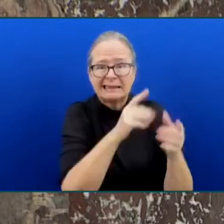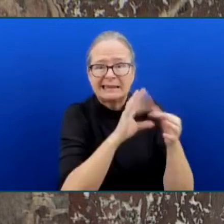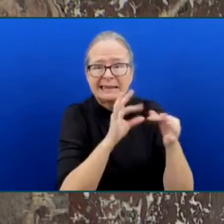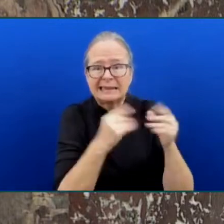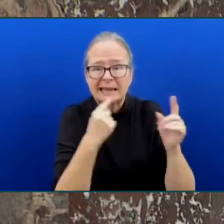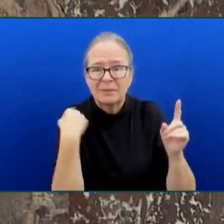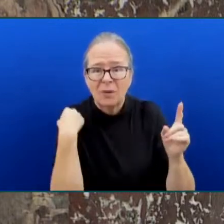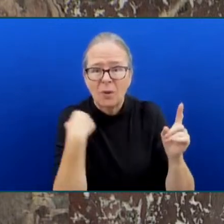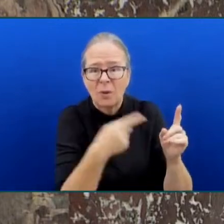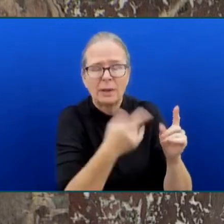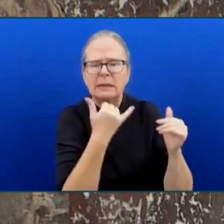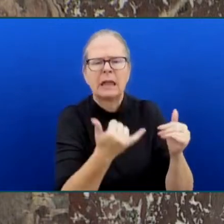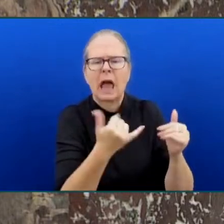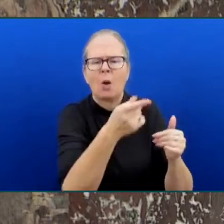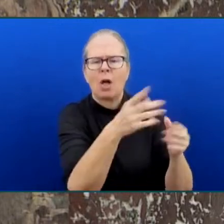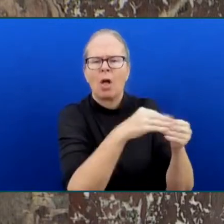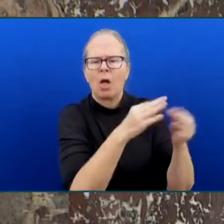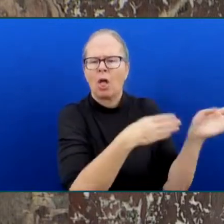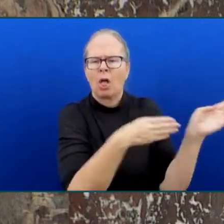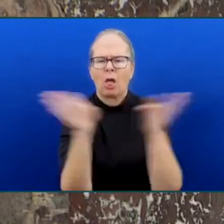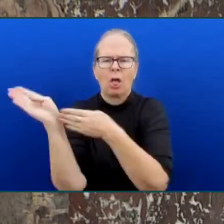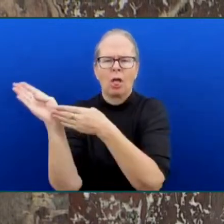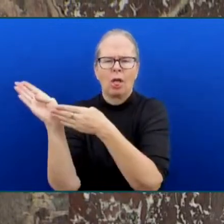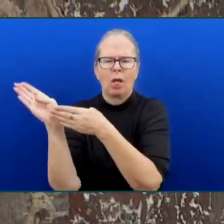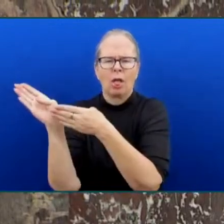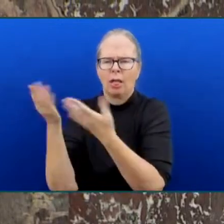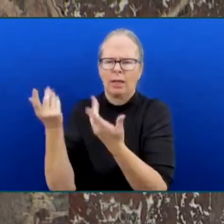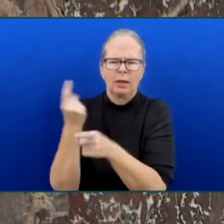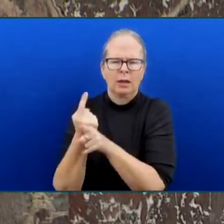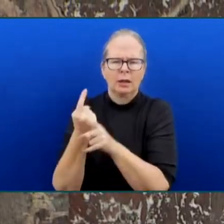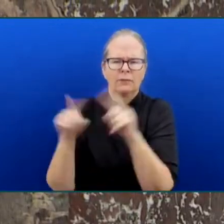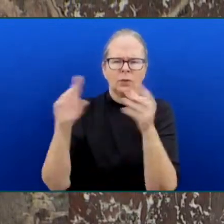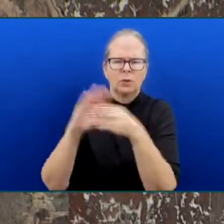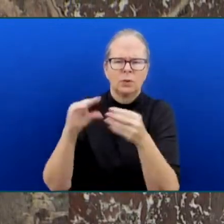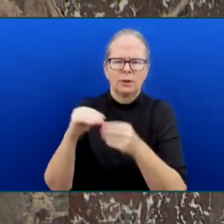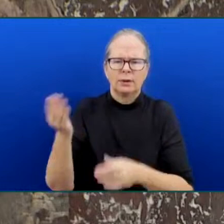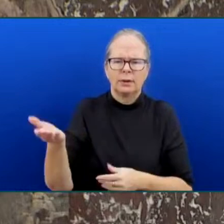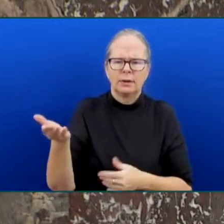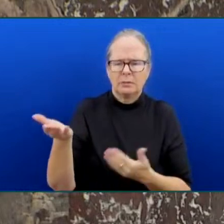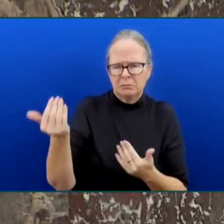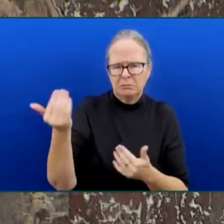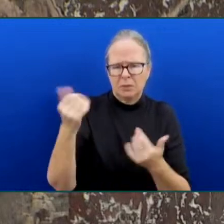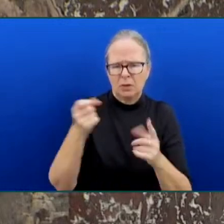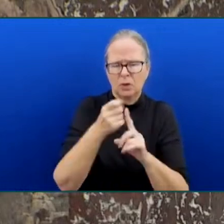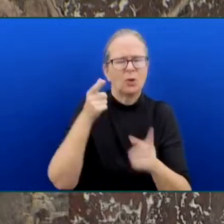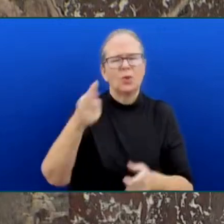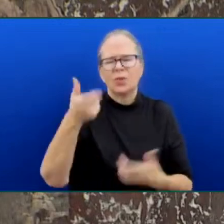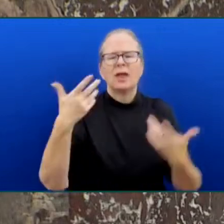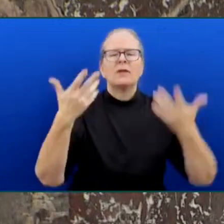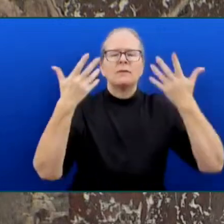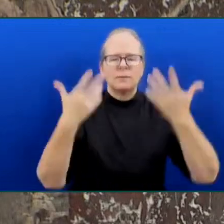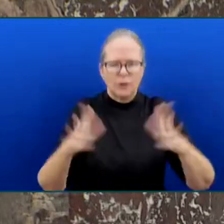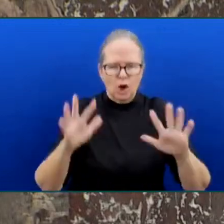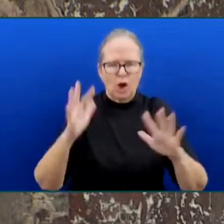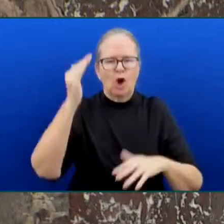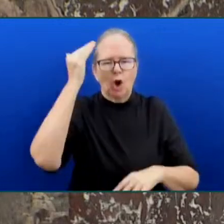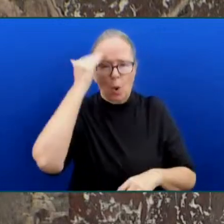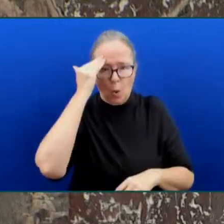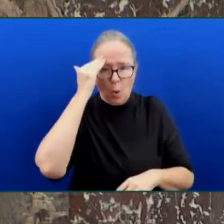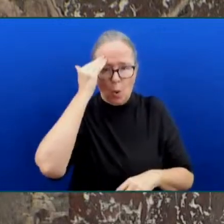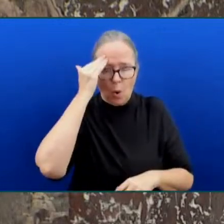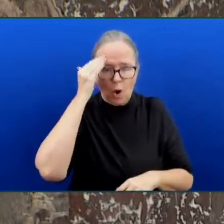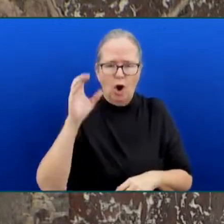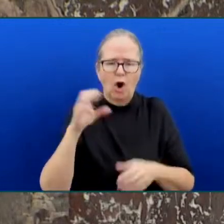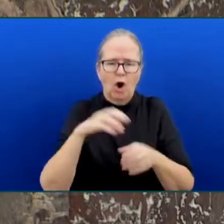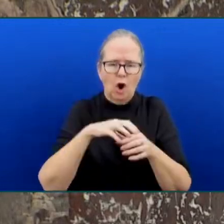all the details of his position. And the member is well aware of the fact that pricing carbon is the right way to deal with climate change.